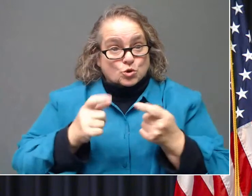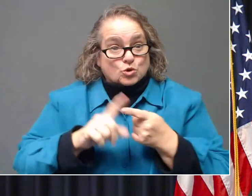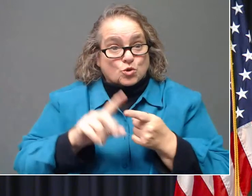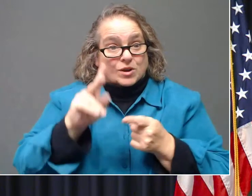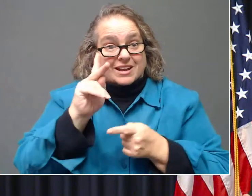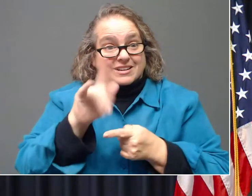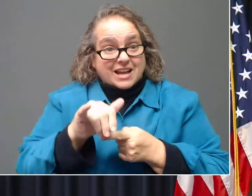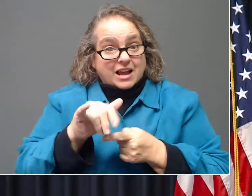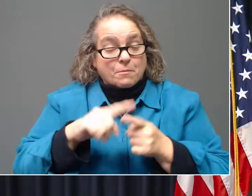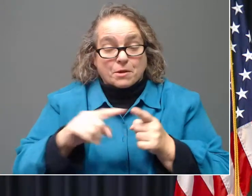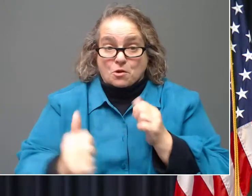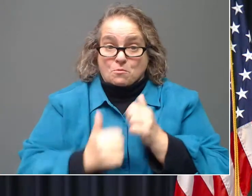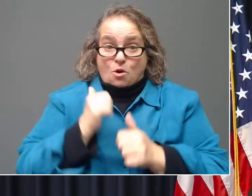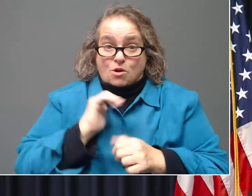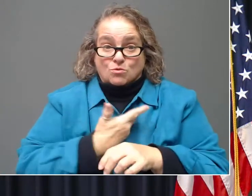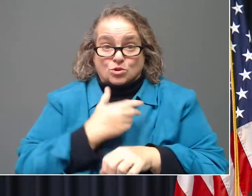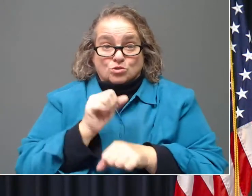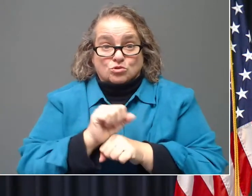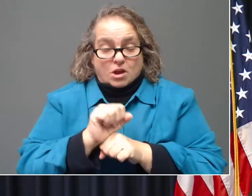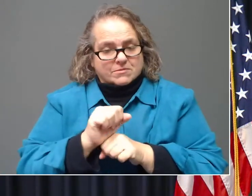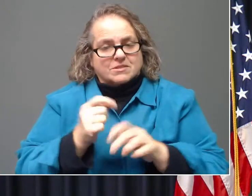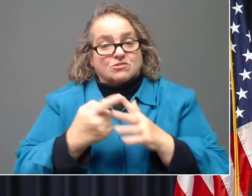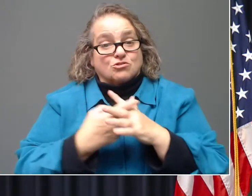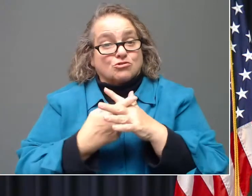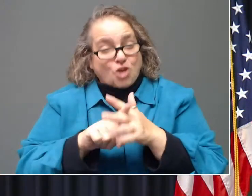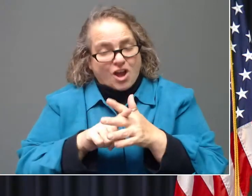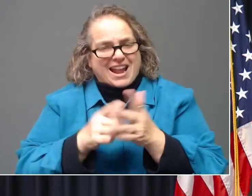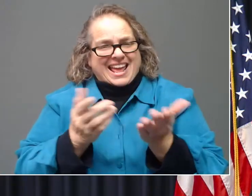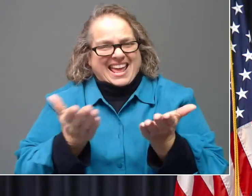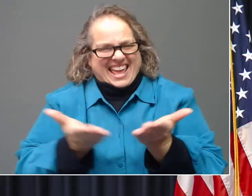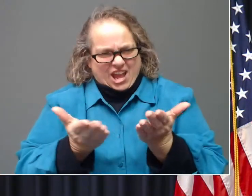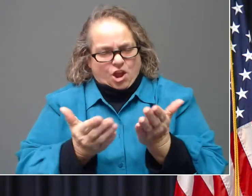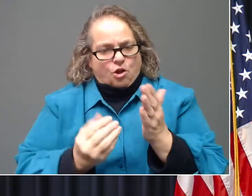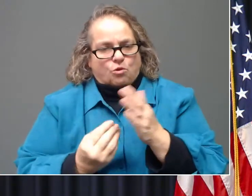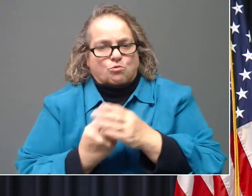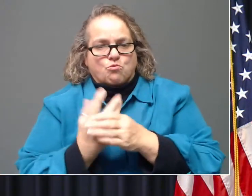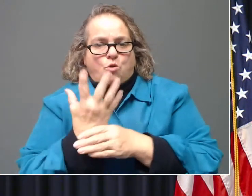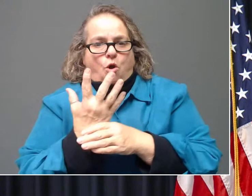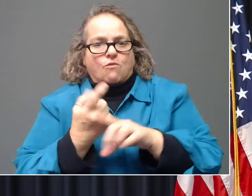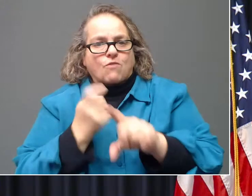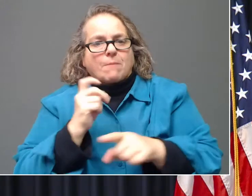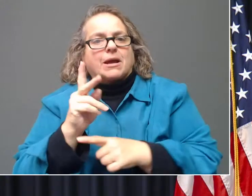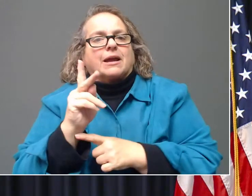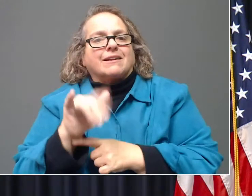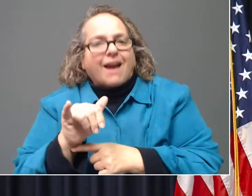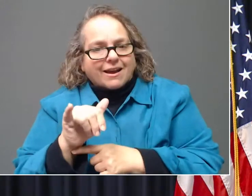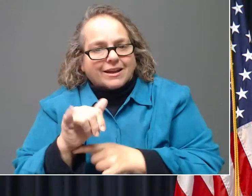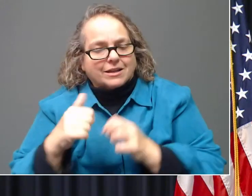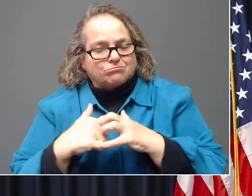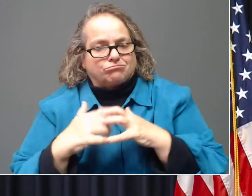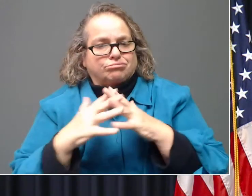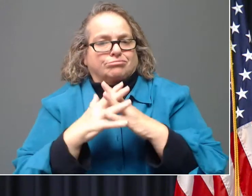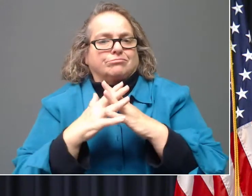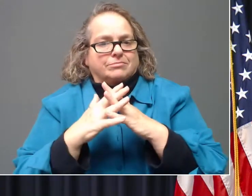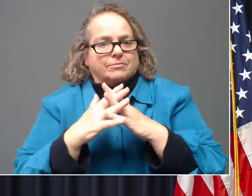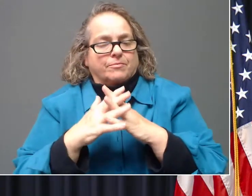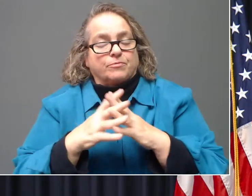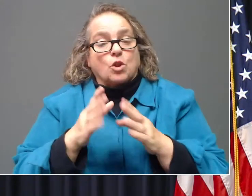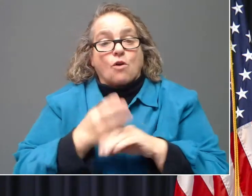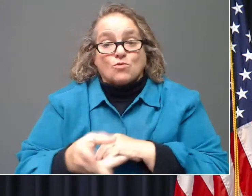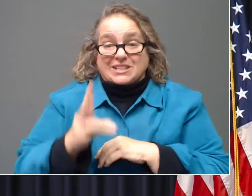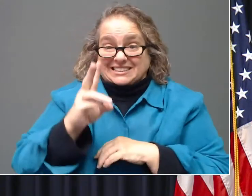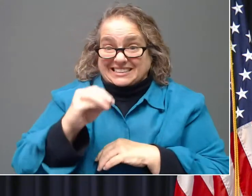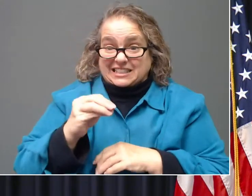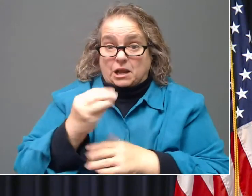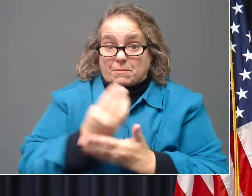Kentucky businesses that grow and that thrive. MHS is among the nearly 60 material handling equipment